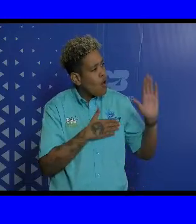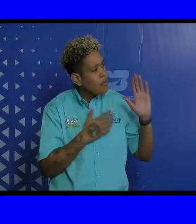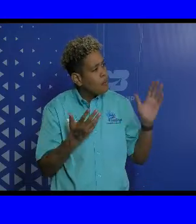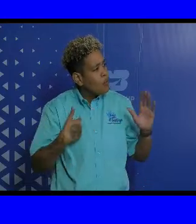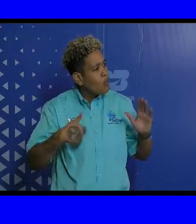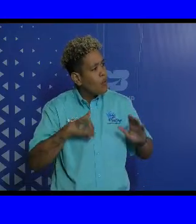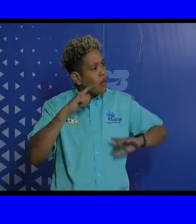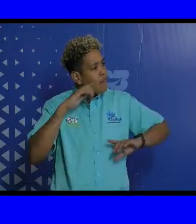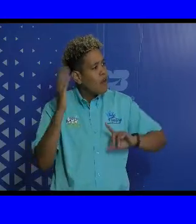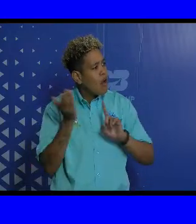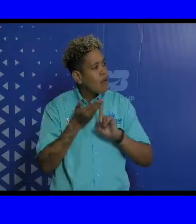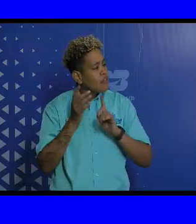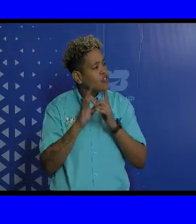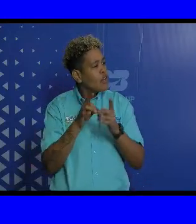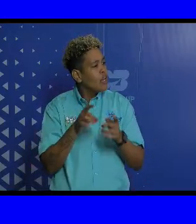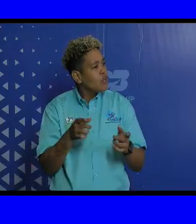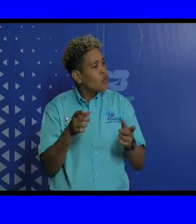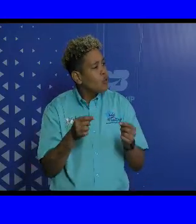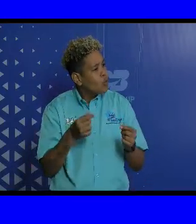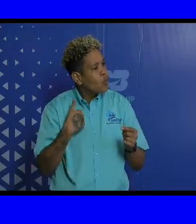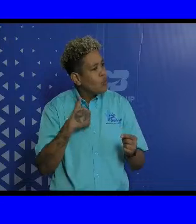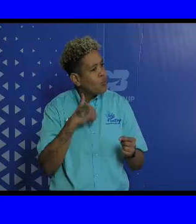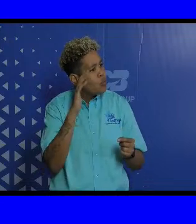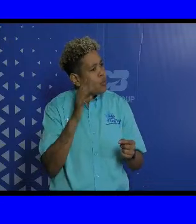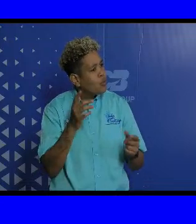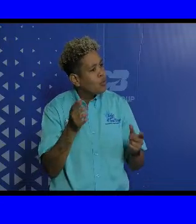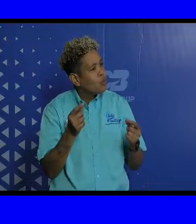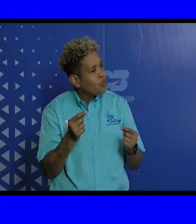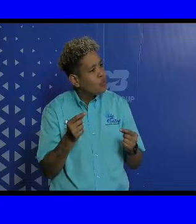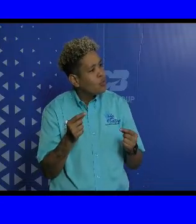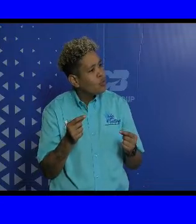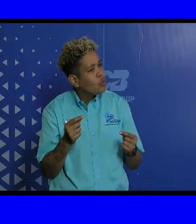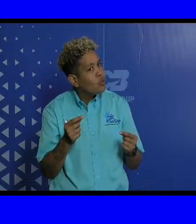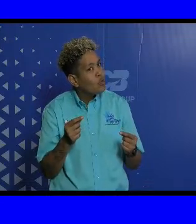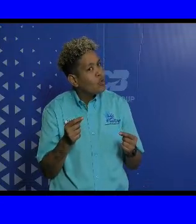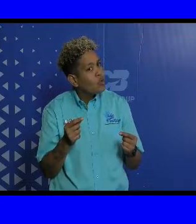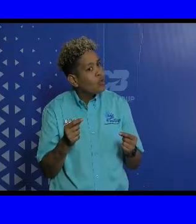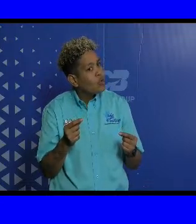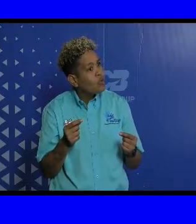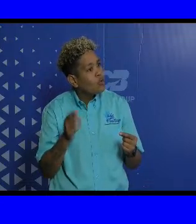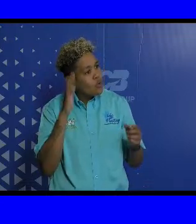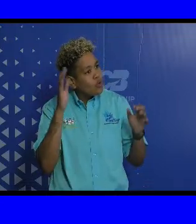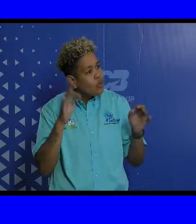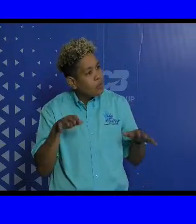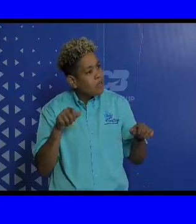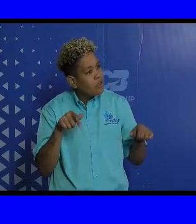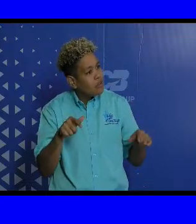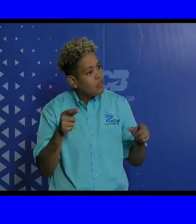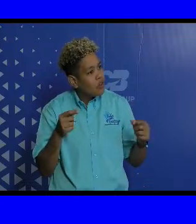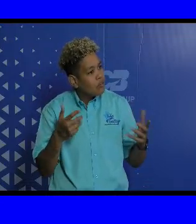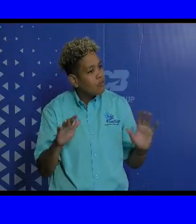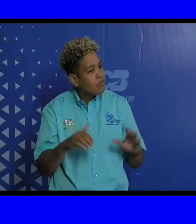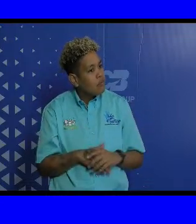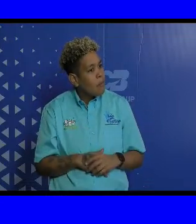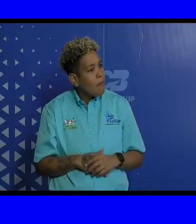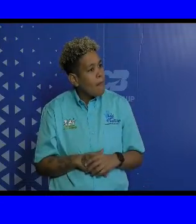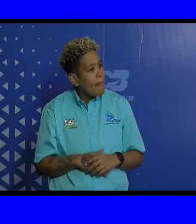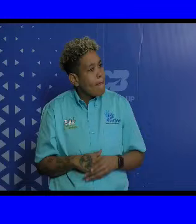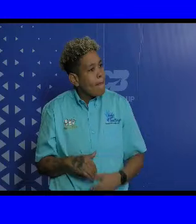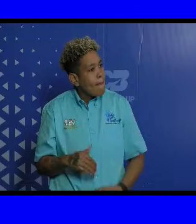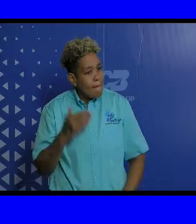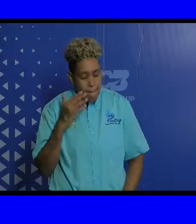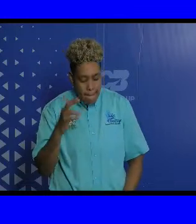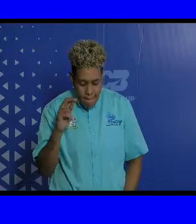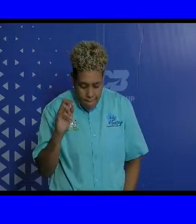have conviction around doing, and we will do, and we're just determined to get that done. Okay, thank you,